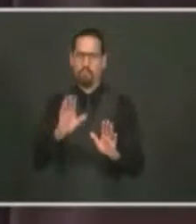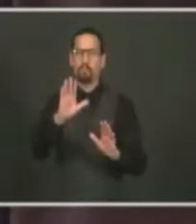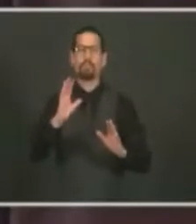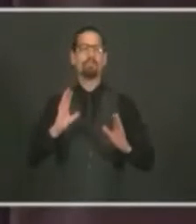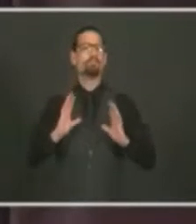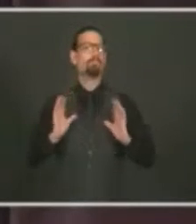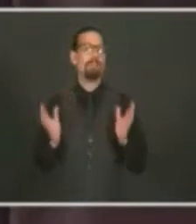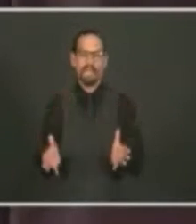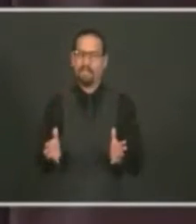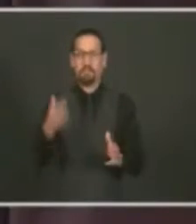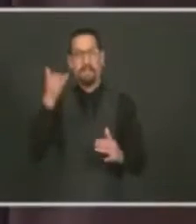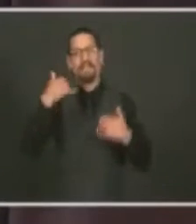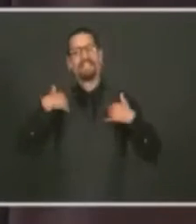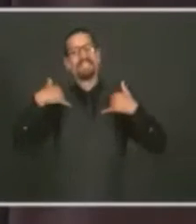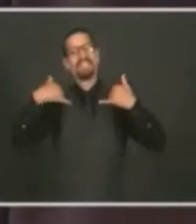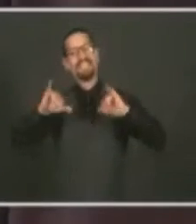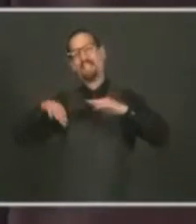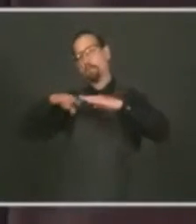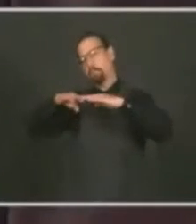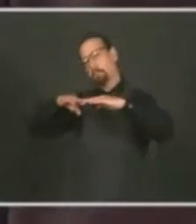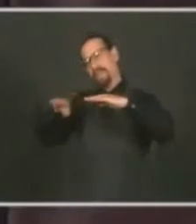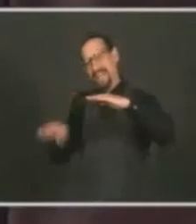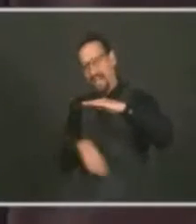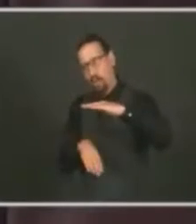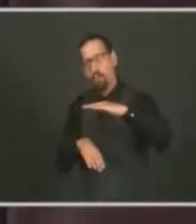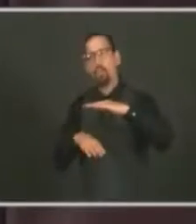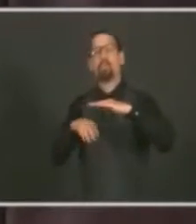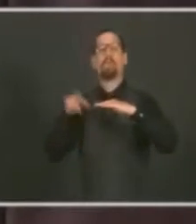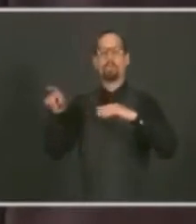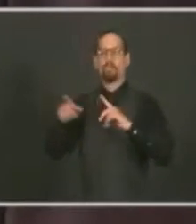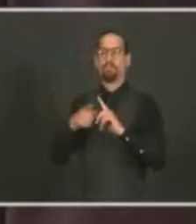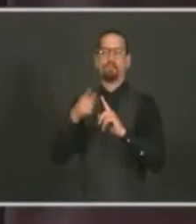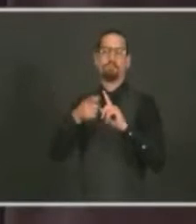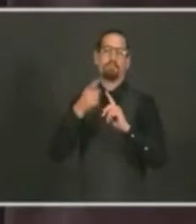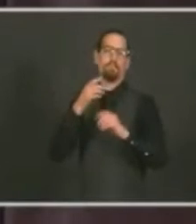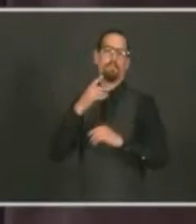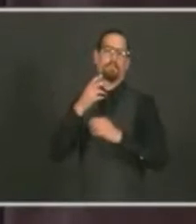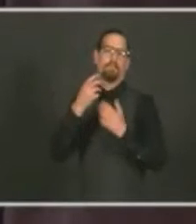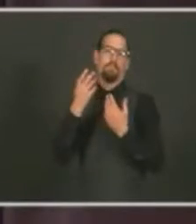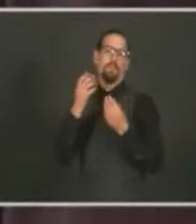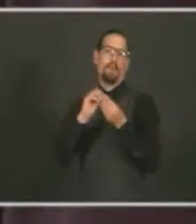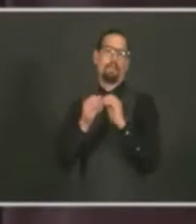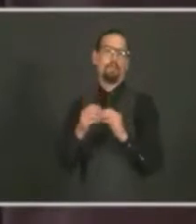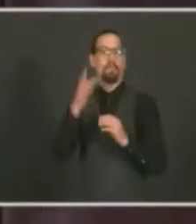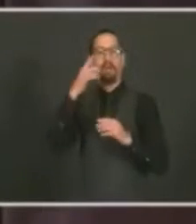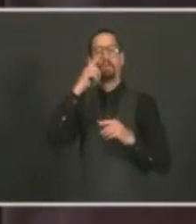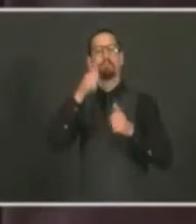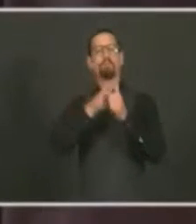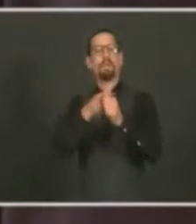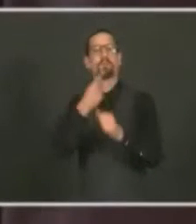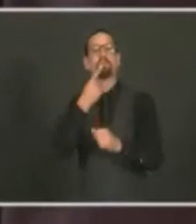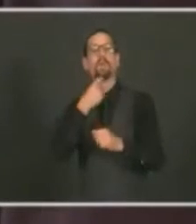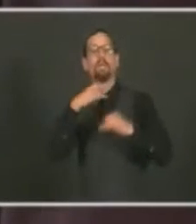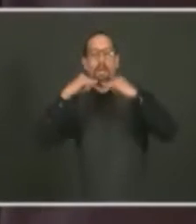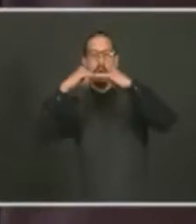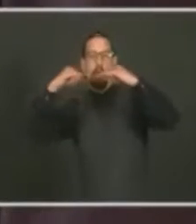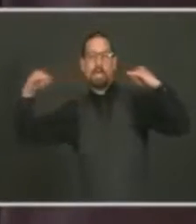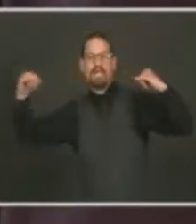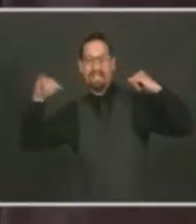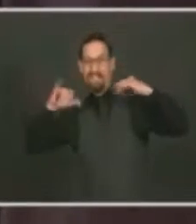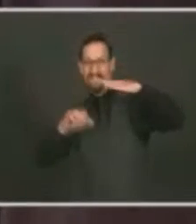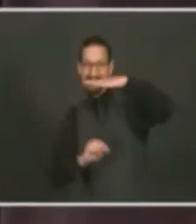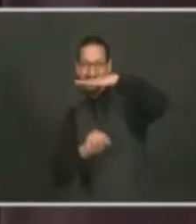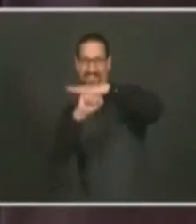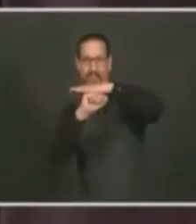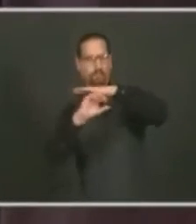below our hospital capacity, and 66 is roughly consistent with where we've